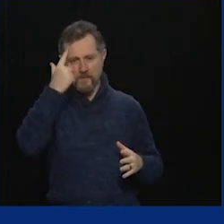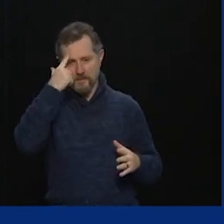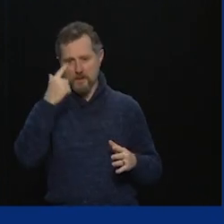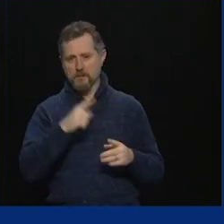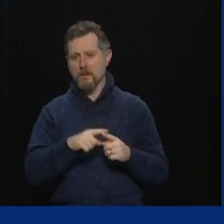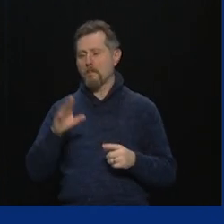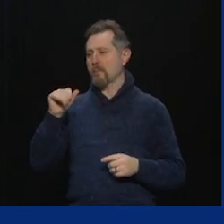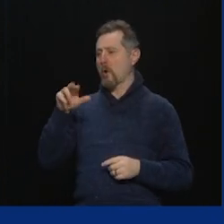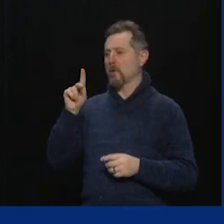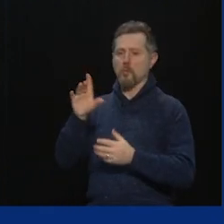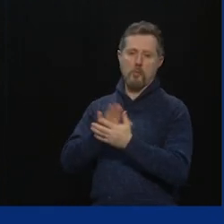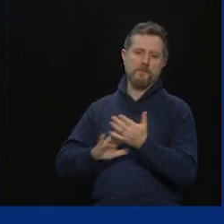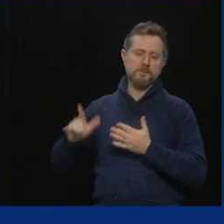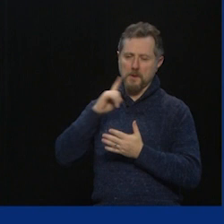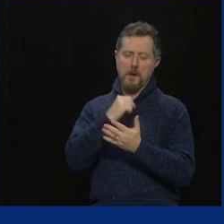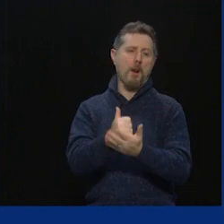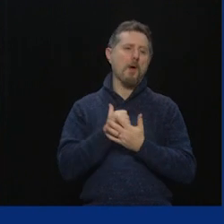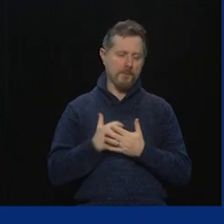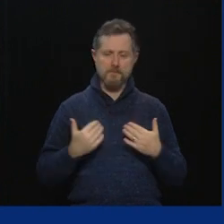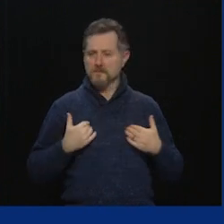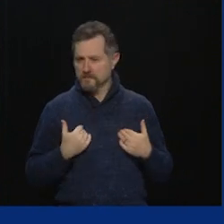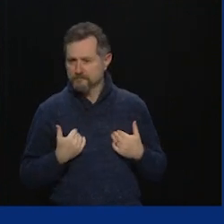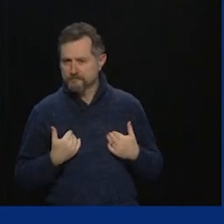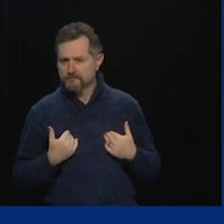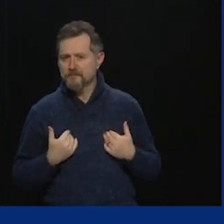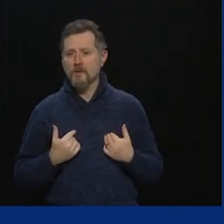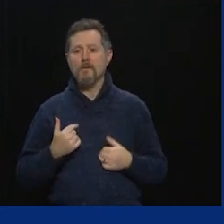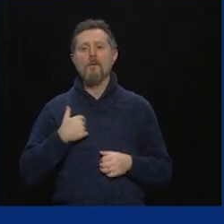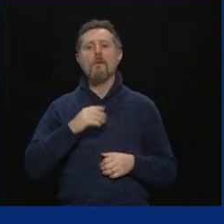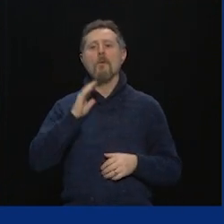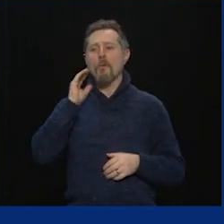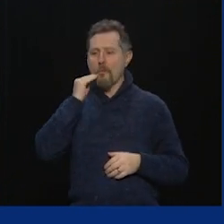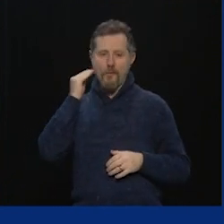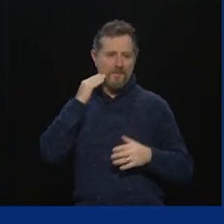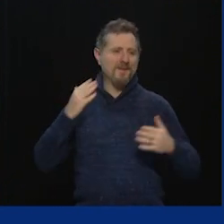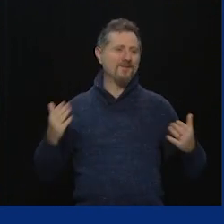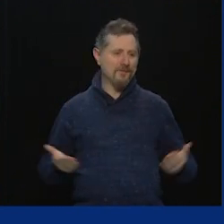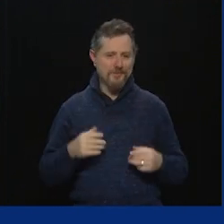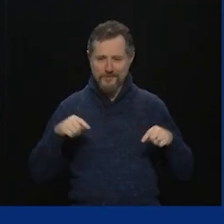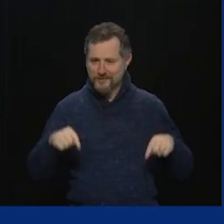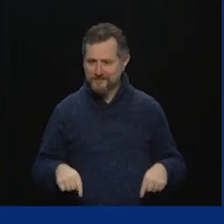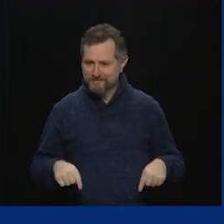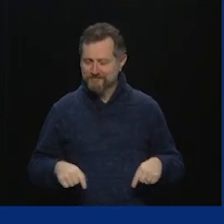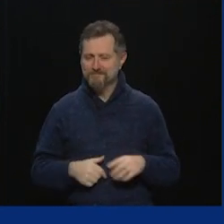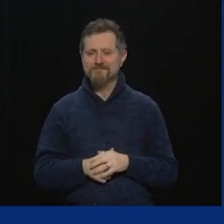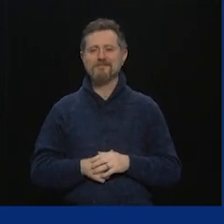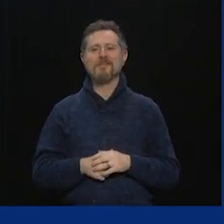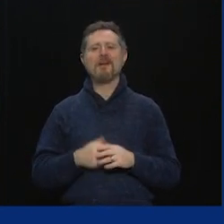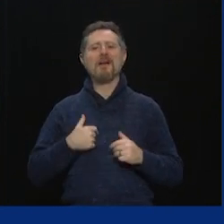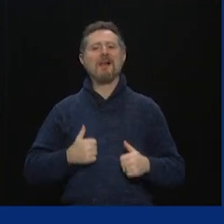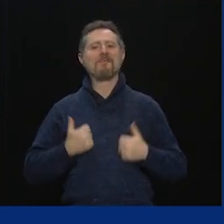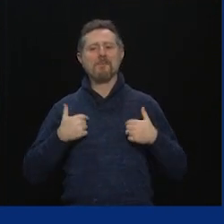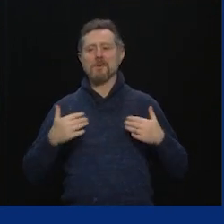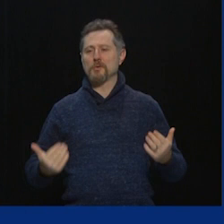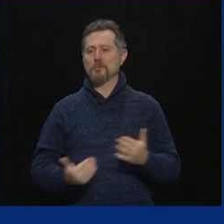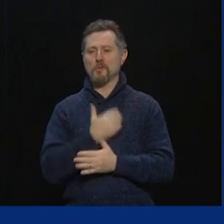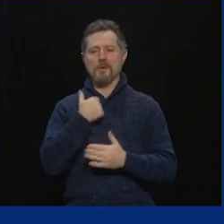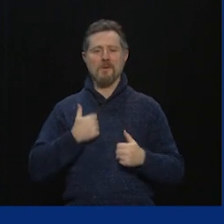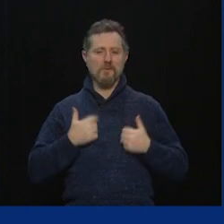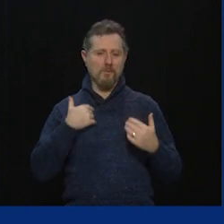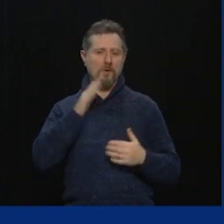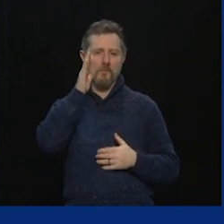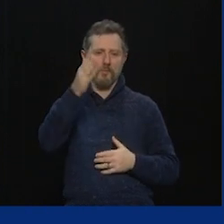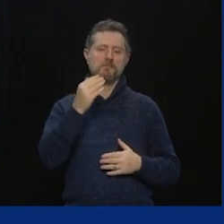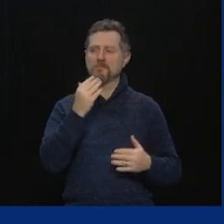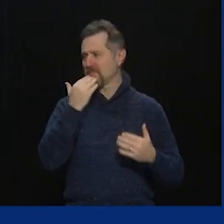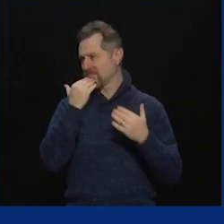helping me to have a home here and build a new life for my future. Thank you so much.